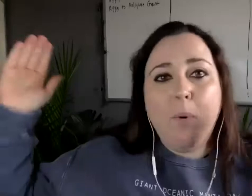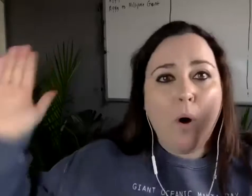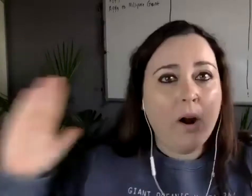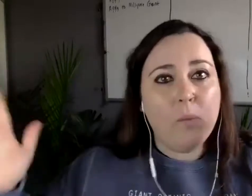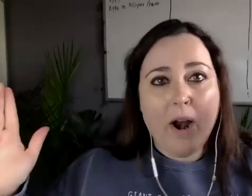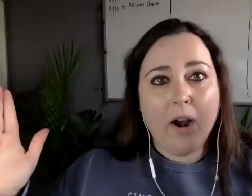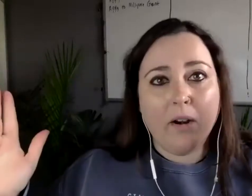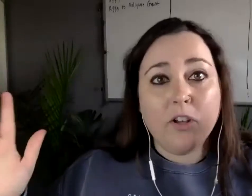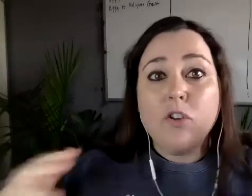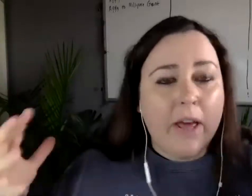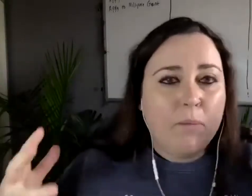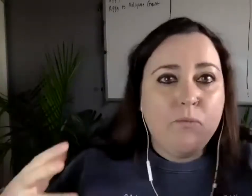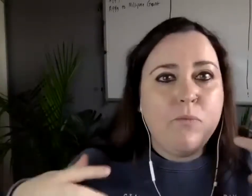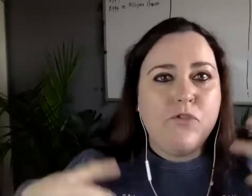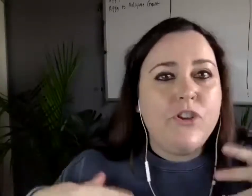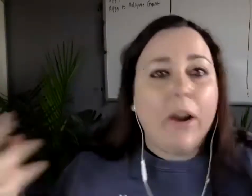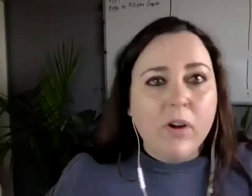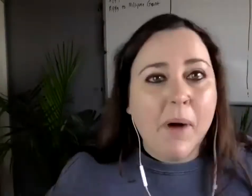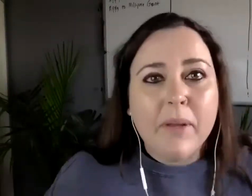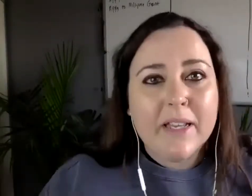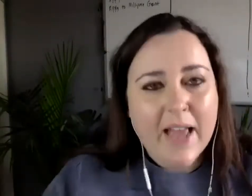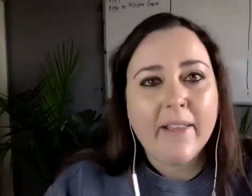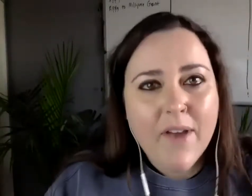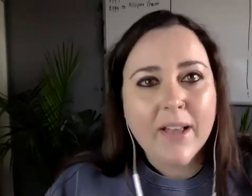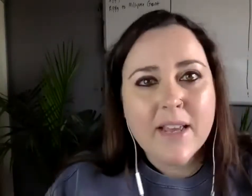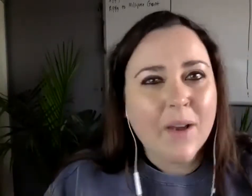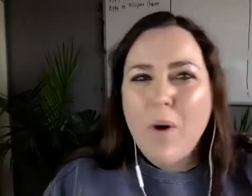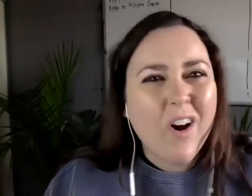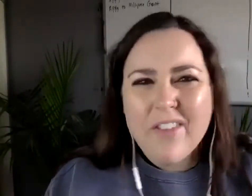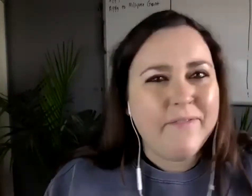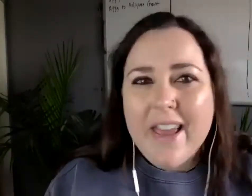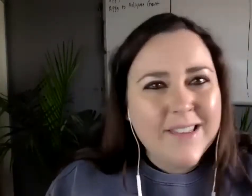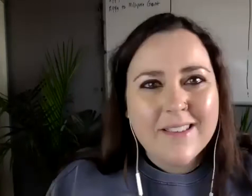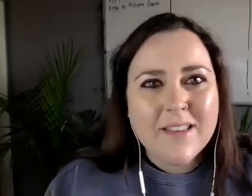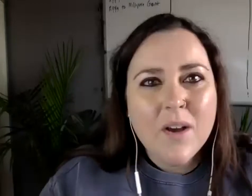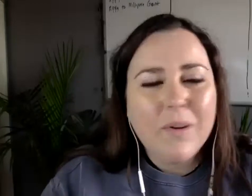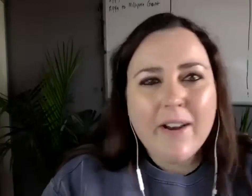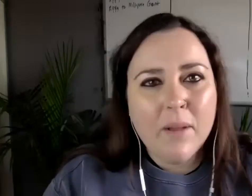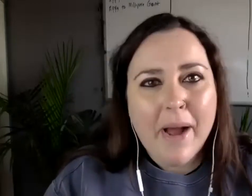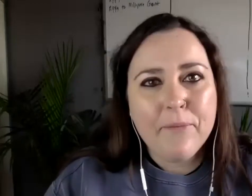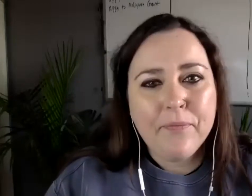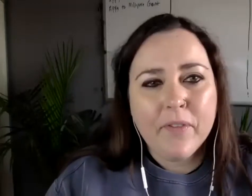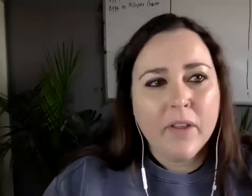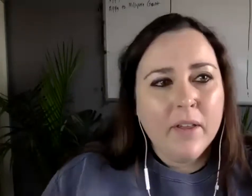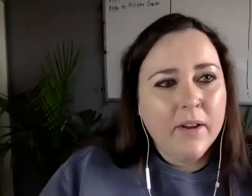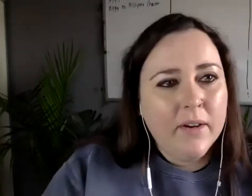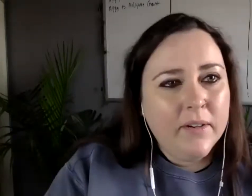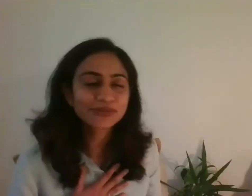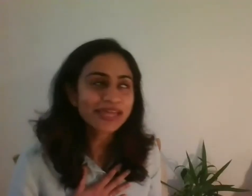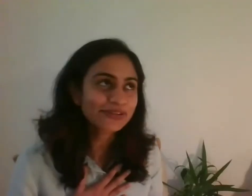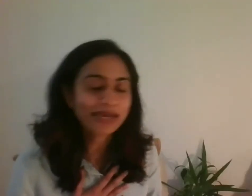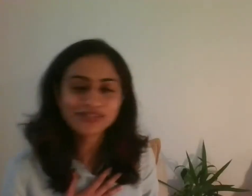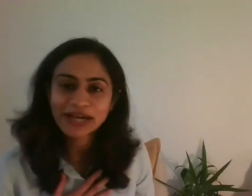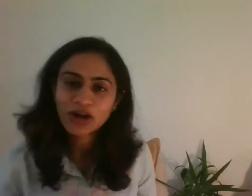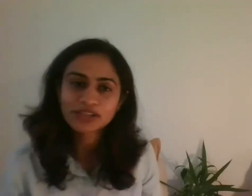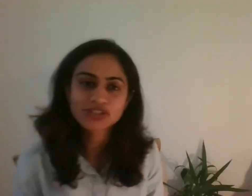the part where like the general public is getting the vaccine? Like what are the phases? What's that all about? Yeah, and I'll do that